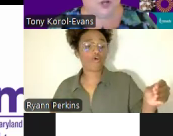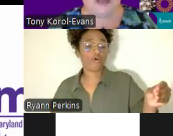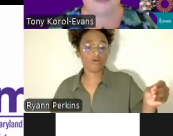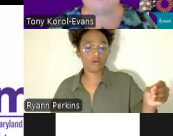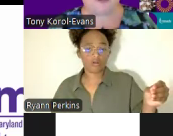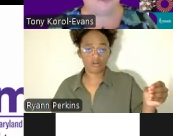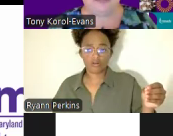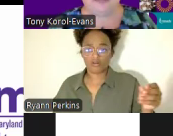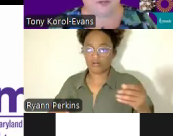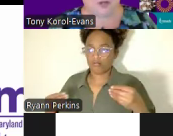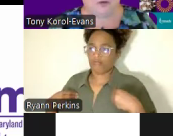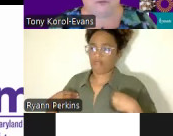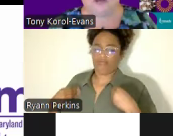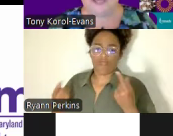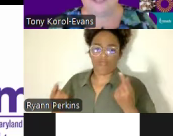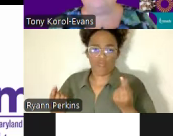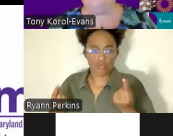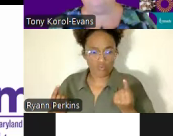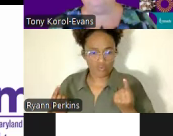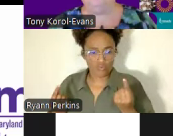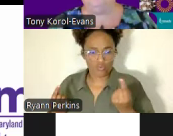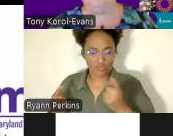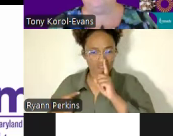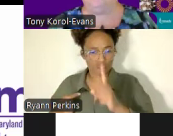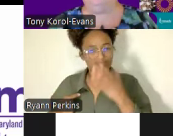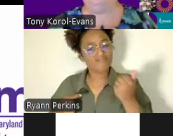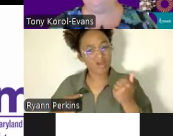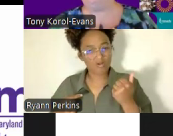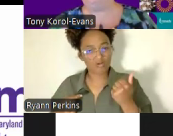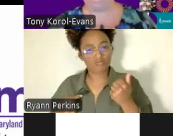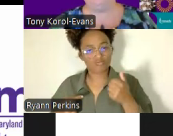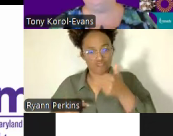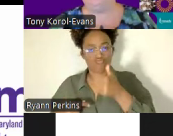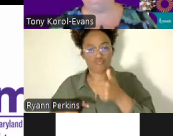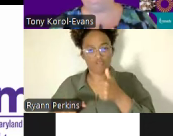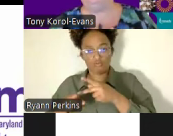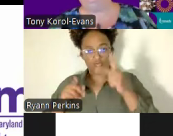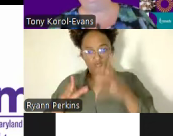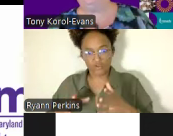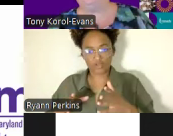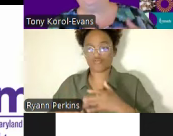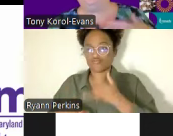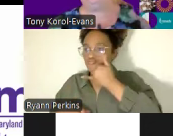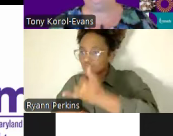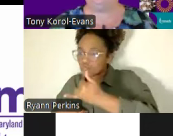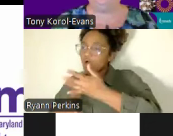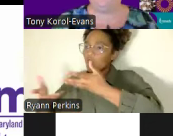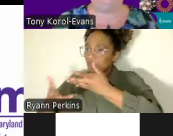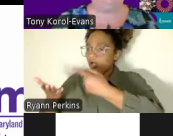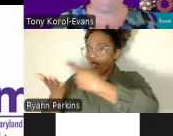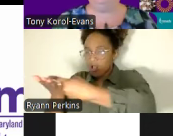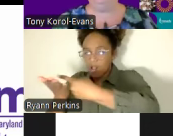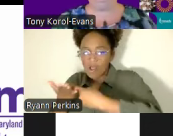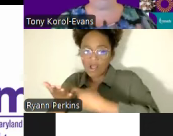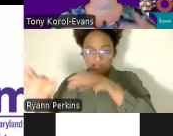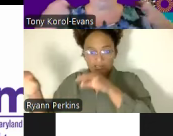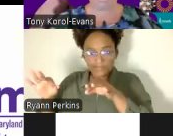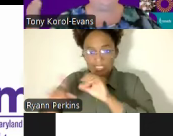going to call back is probably zero, right? Yeah, she didn't say anything definitive. You should do this, you should do that.